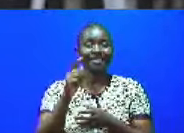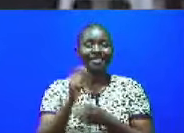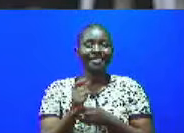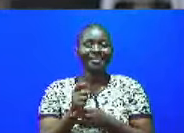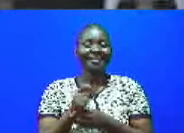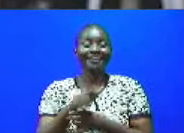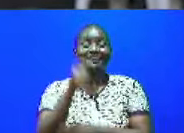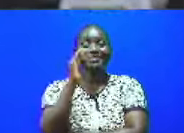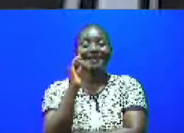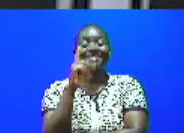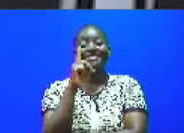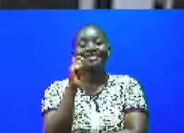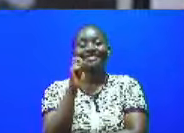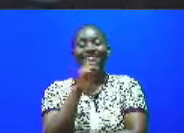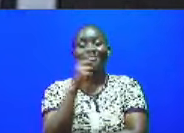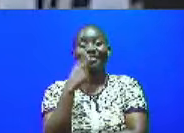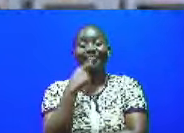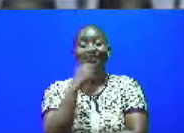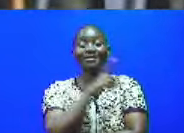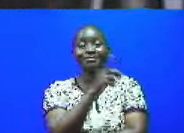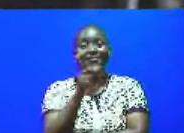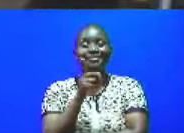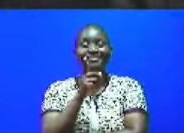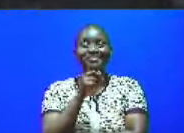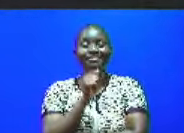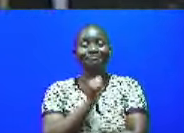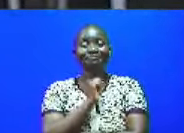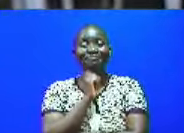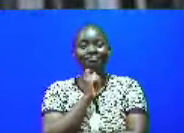me on TikTok telling you this.